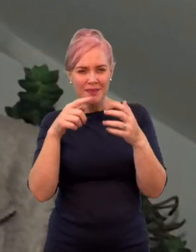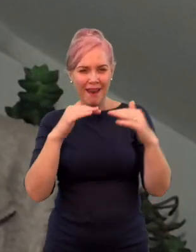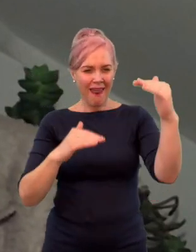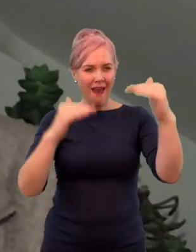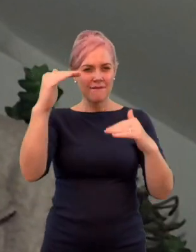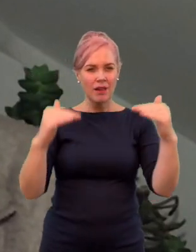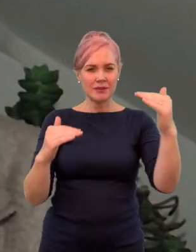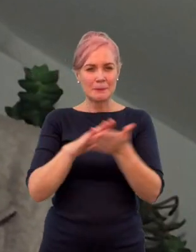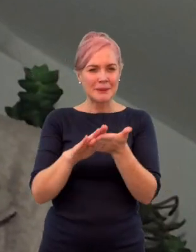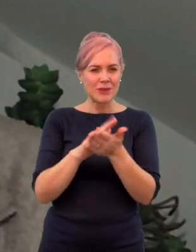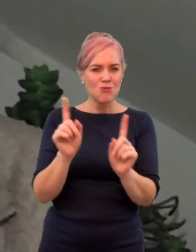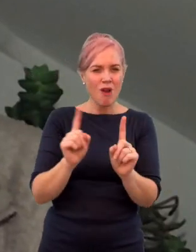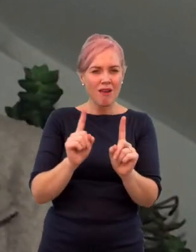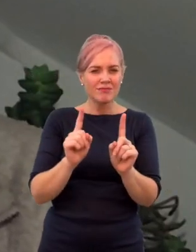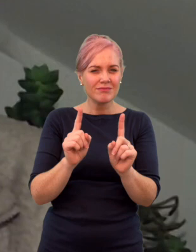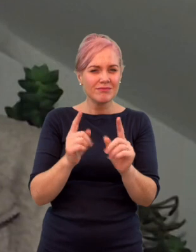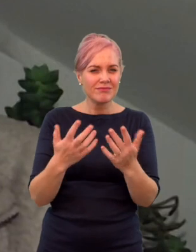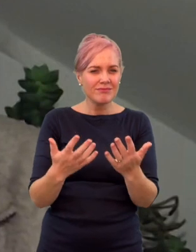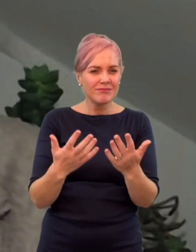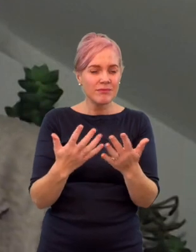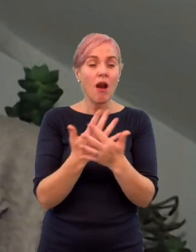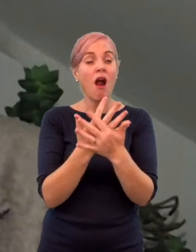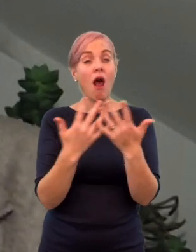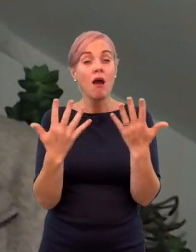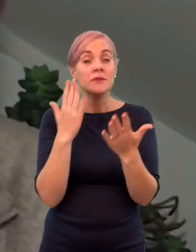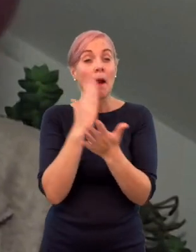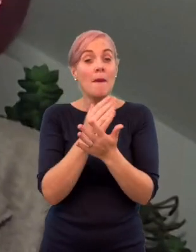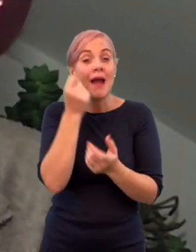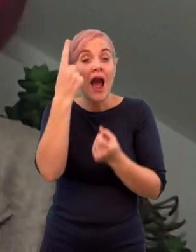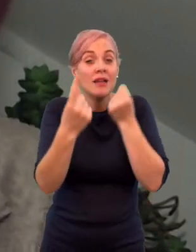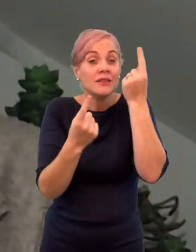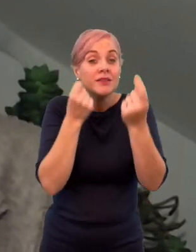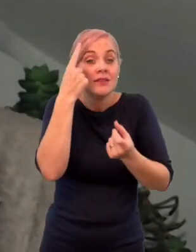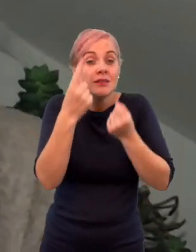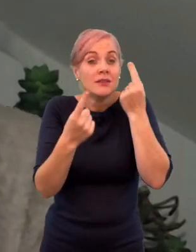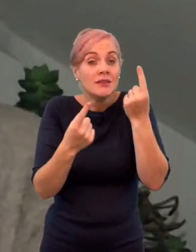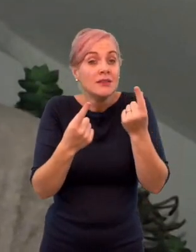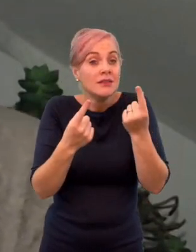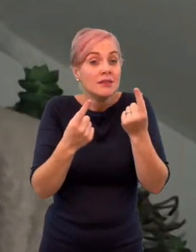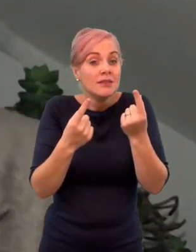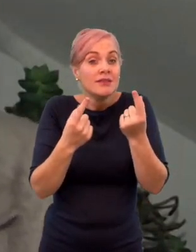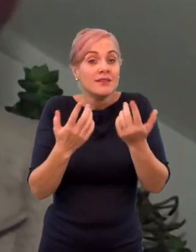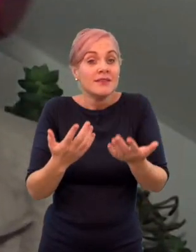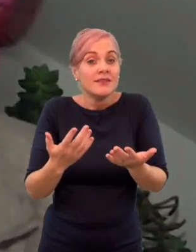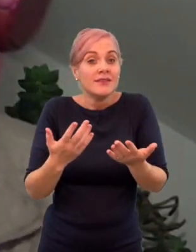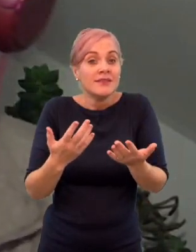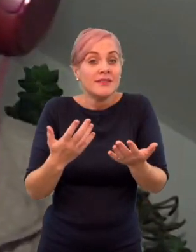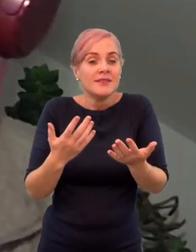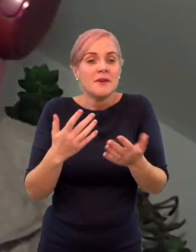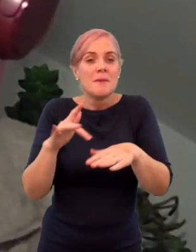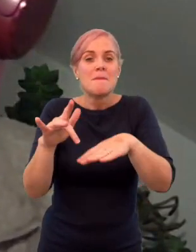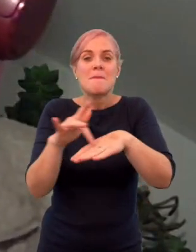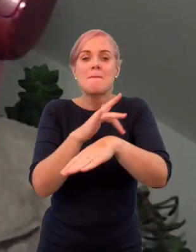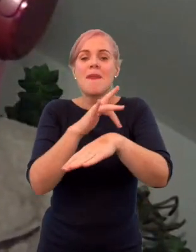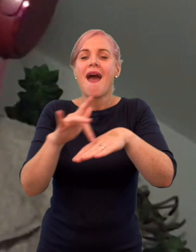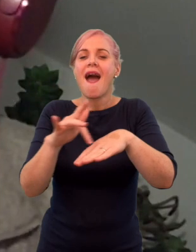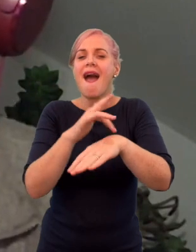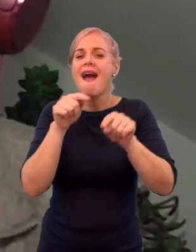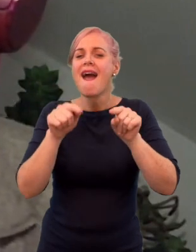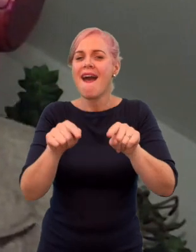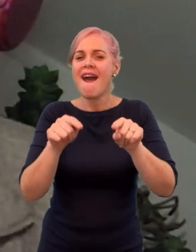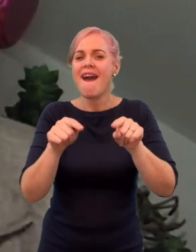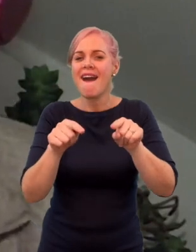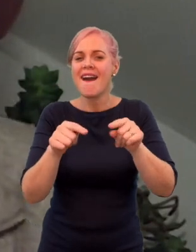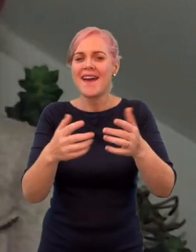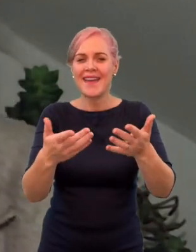quite inventive around what levels suggest. And a lot of it is just suggestion. Um, and I